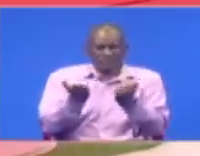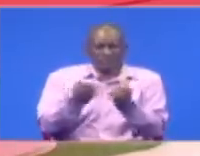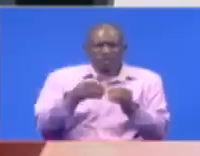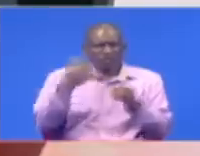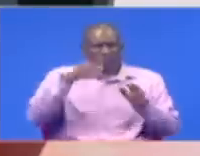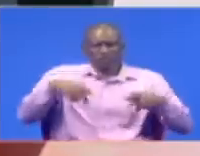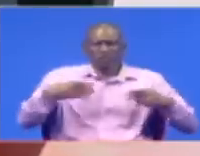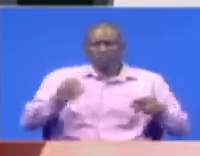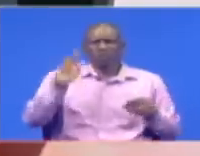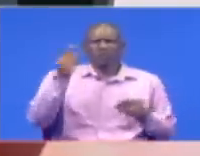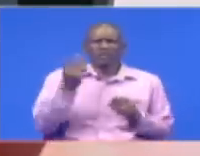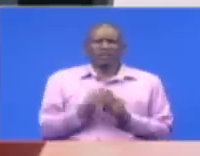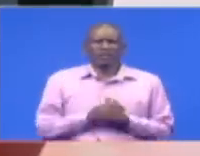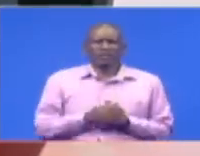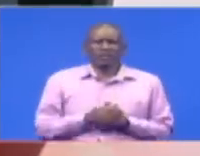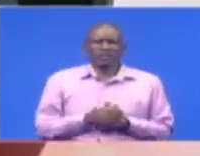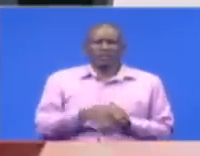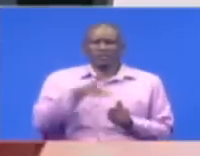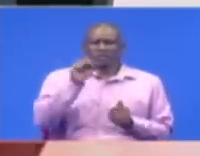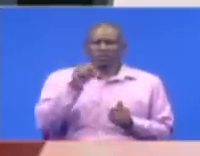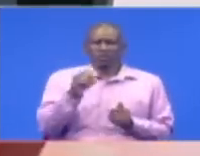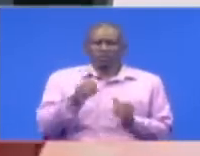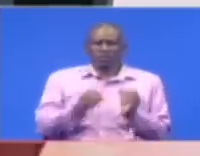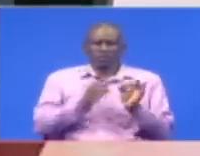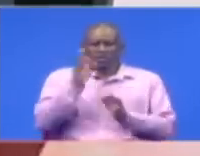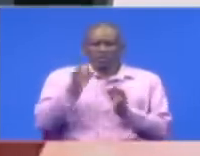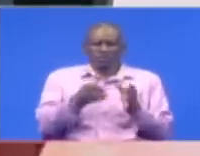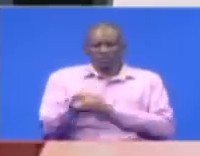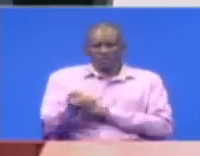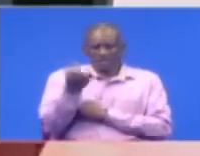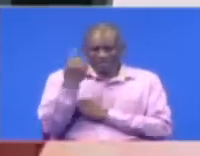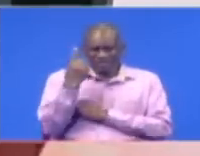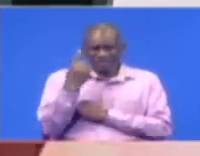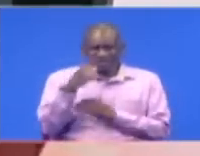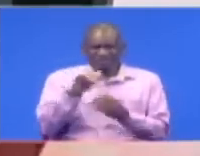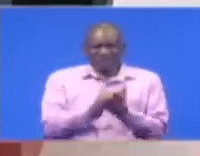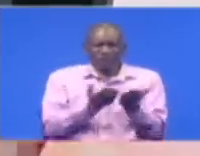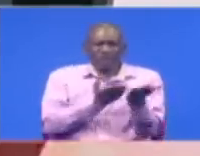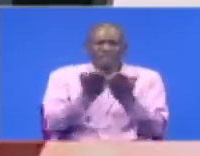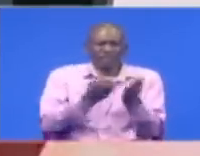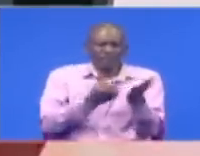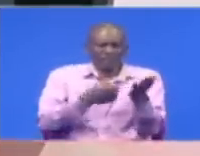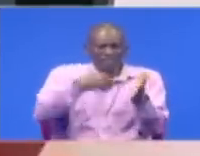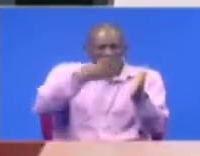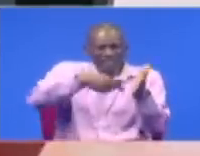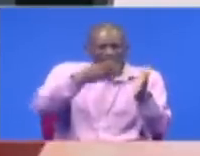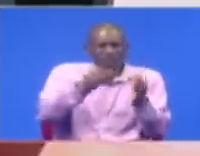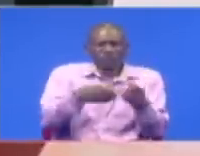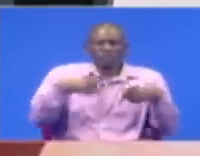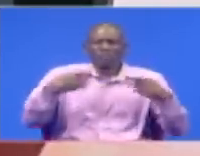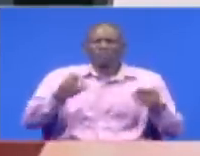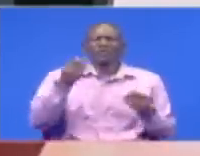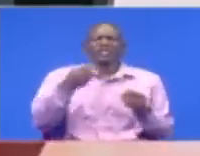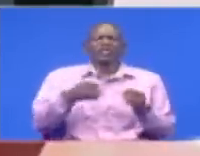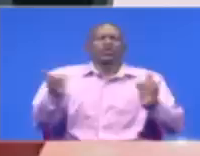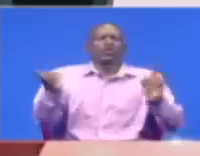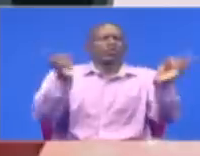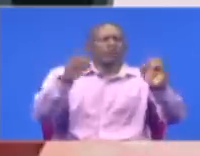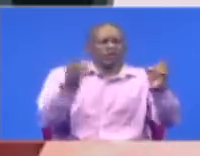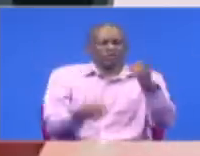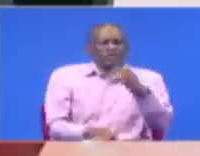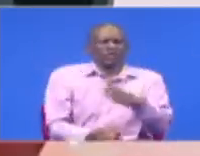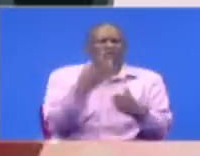people of Kenya. So if it's understood we are service industry for the people of Kenya, we are not created